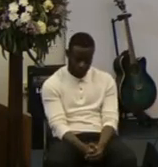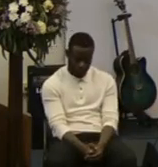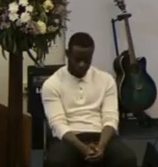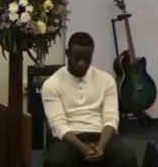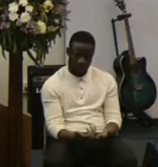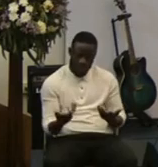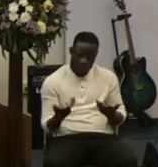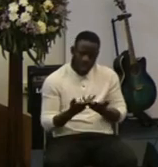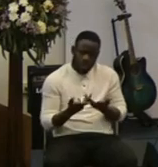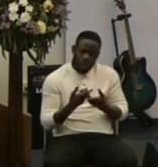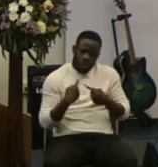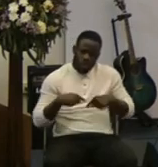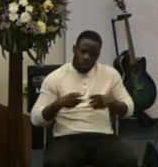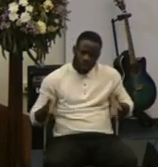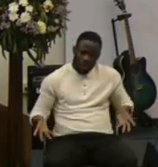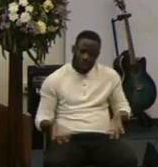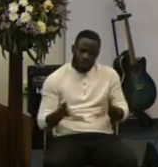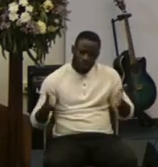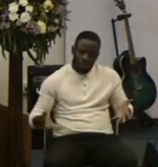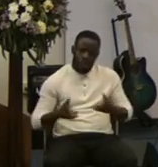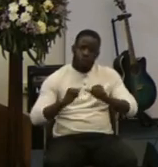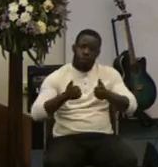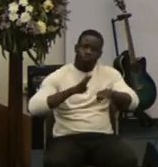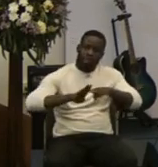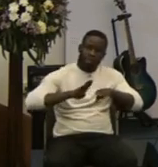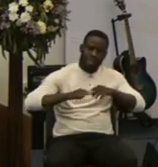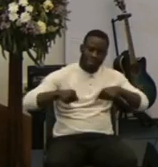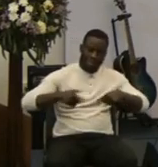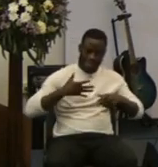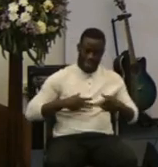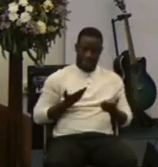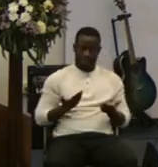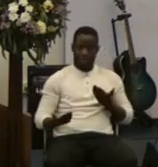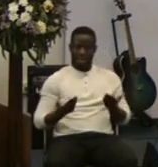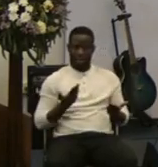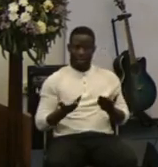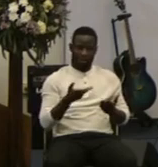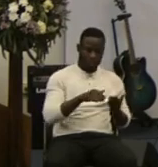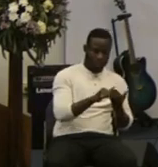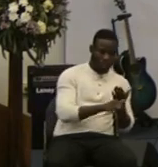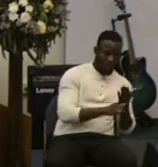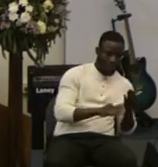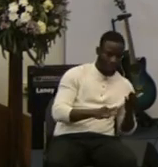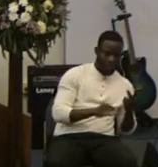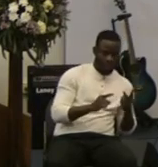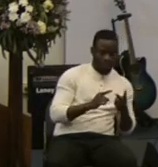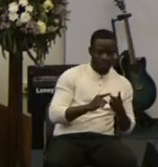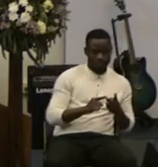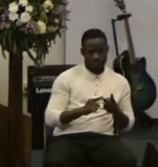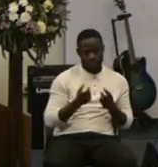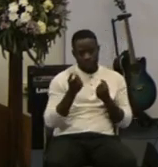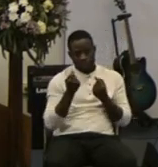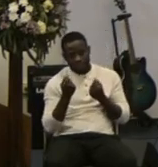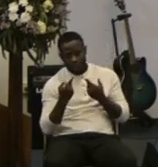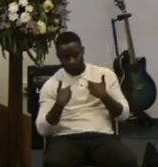So how can we encourage good pastoral practice as we seek to have a balanced and biblical understanding about